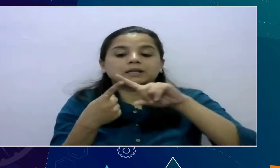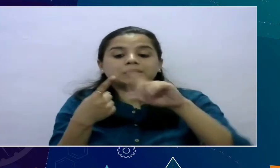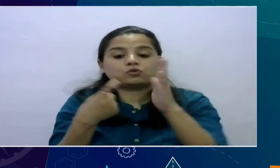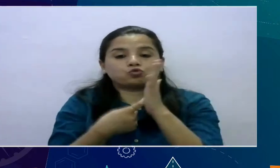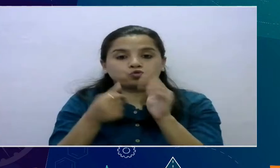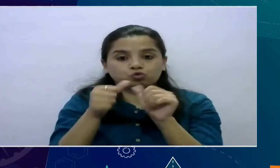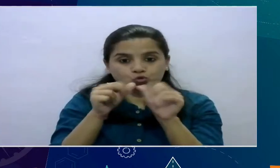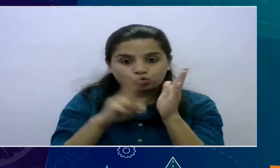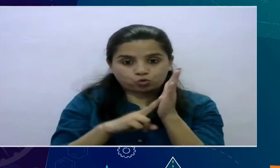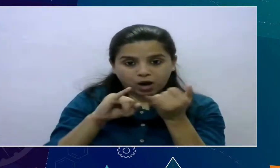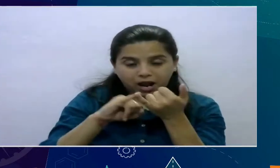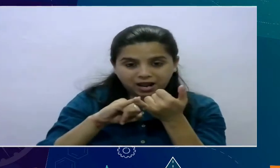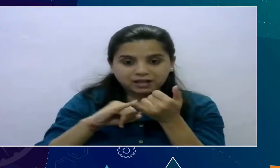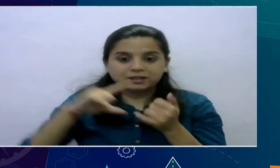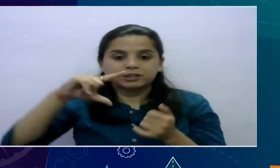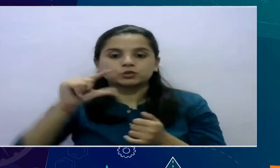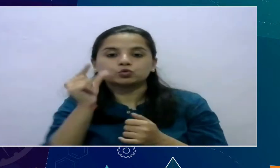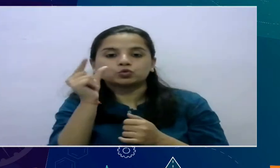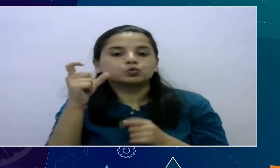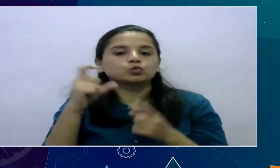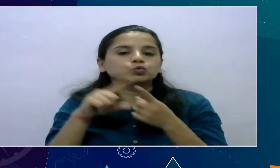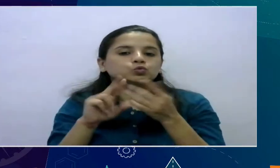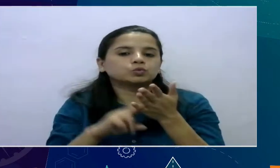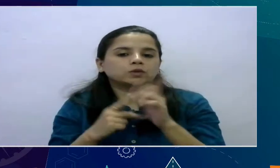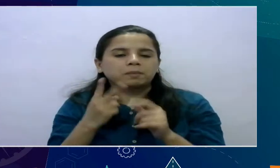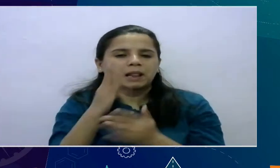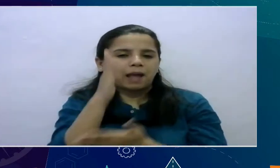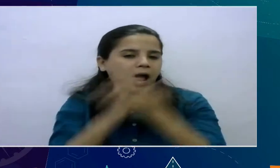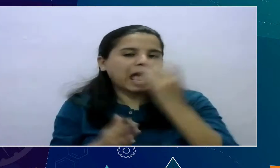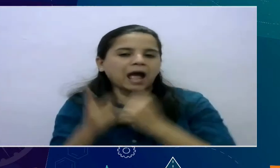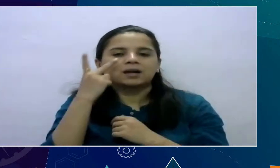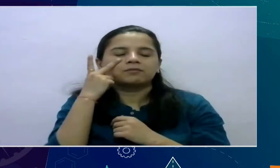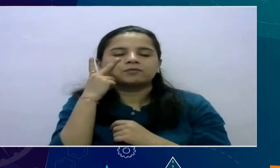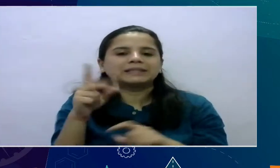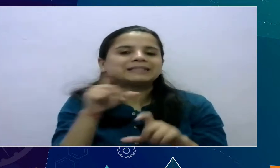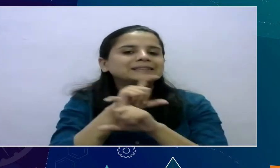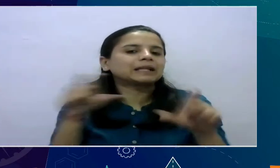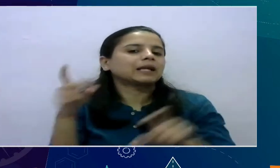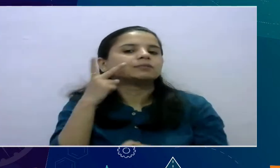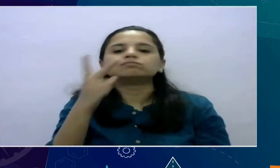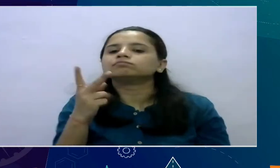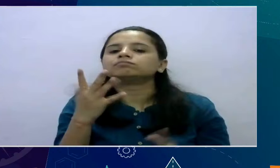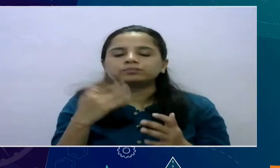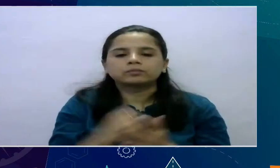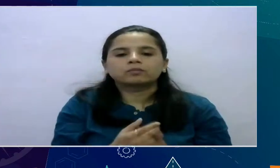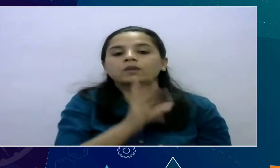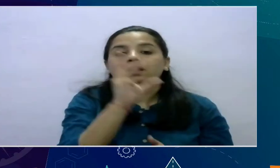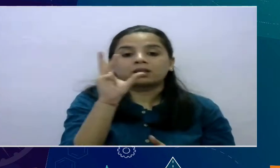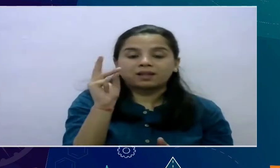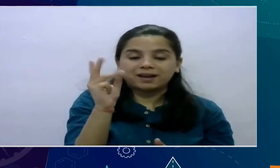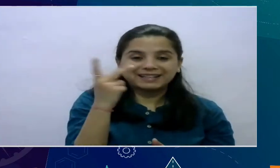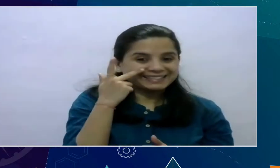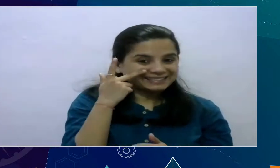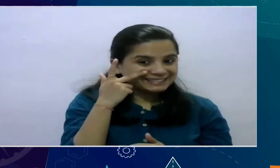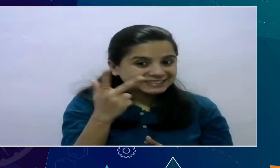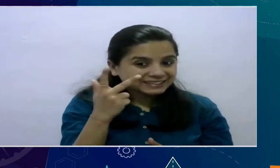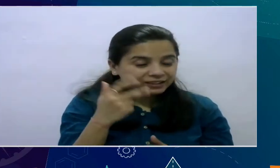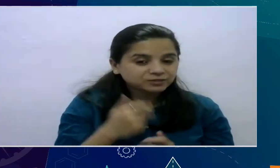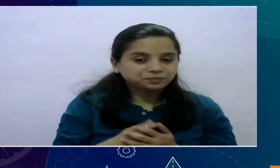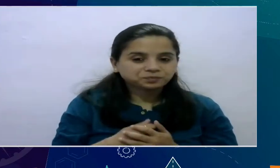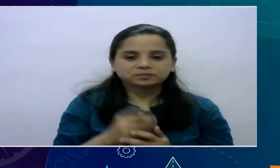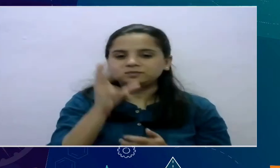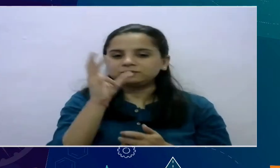translucent, partially, lightly visible, not clear, but partially visible. Whereas in the third one, when I